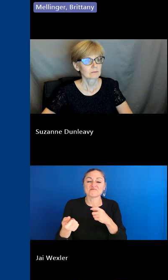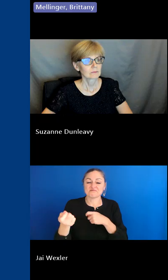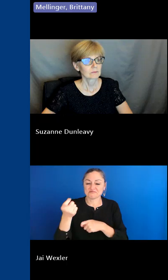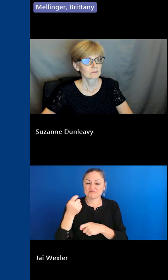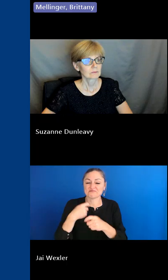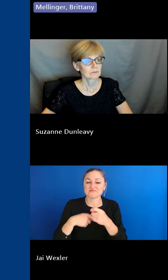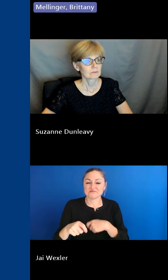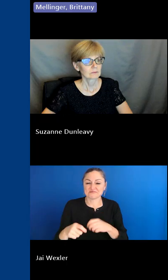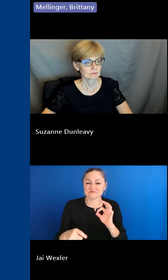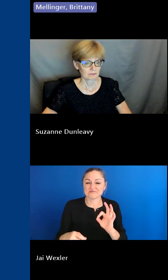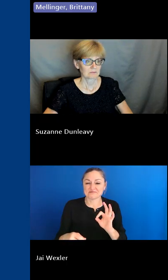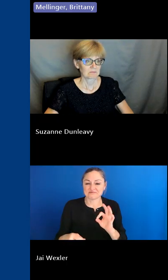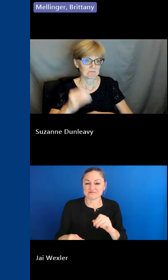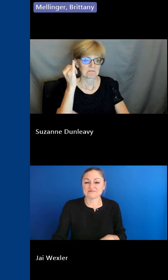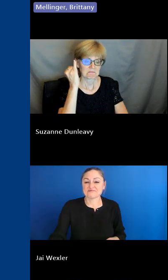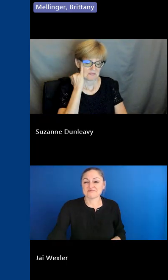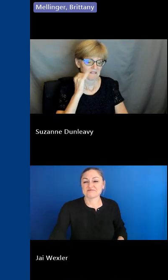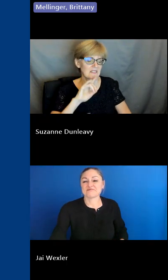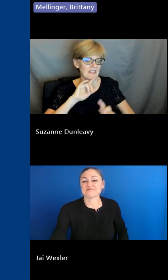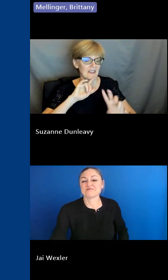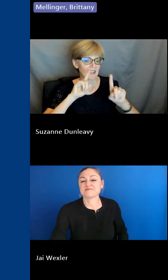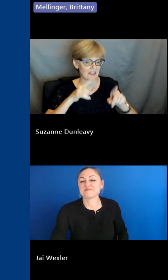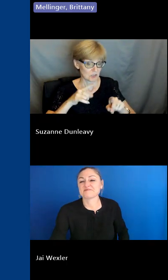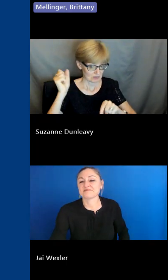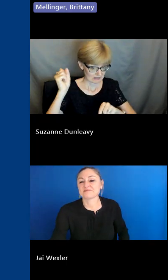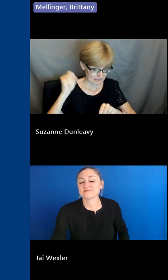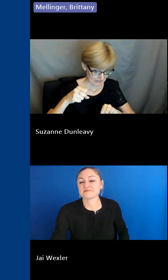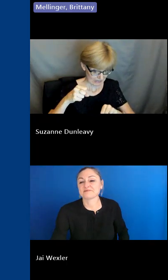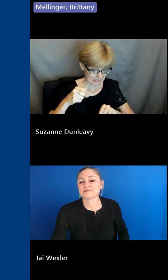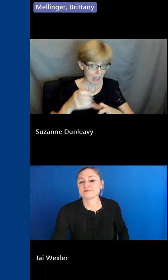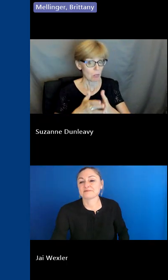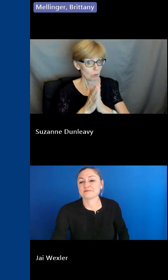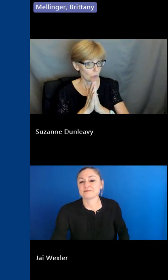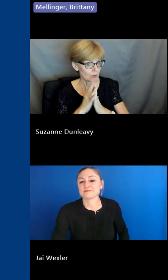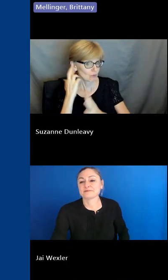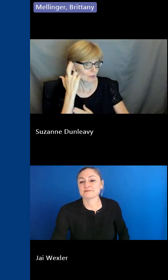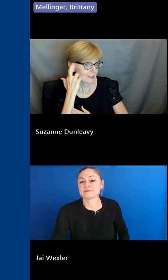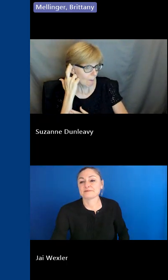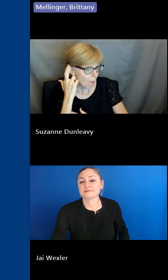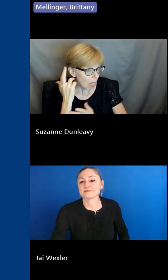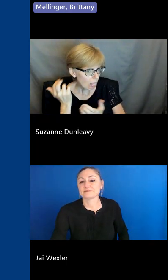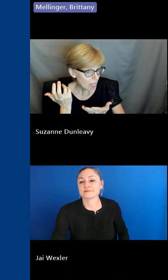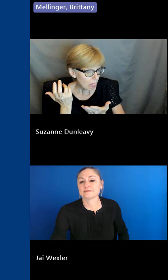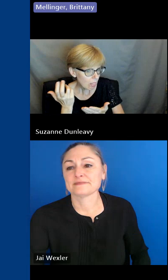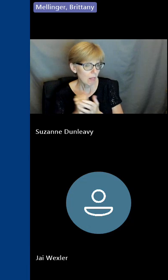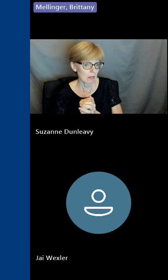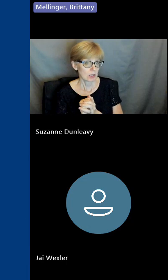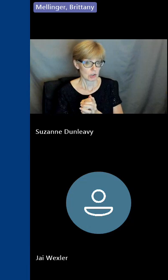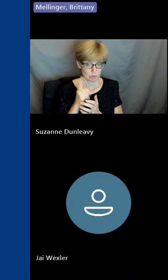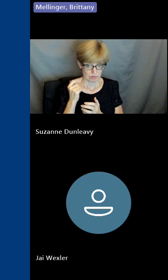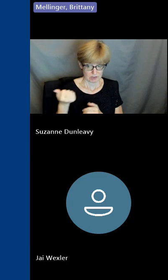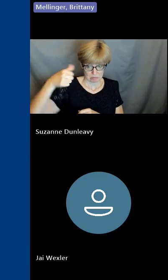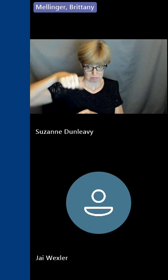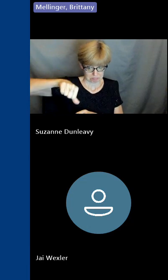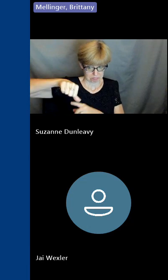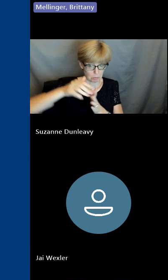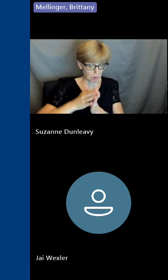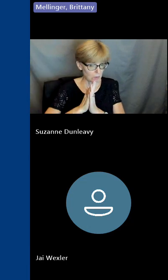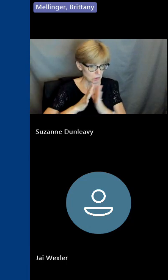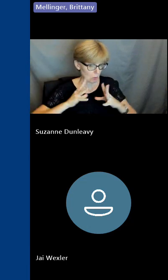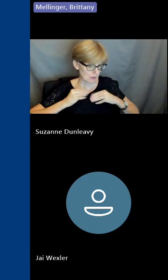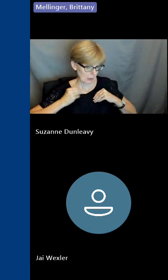are yes, and the request is reasonable, do you think they should deny the request or accept